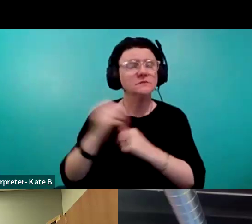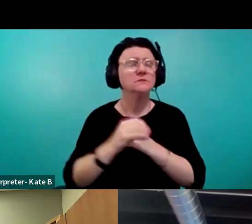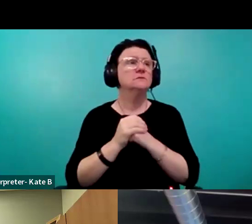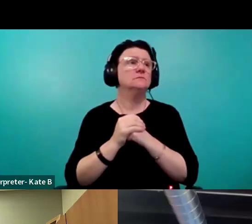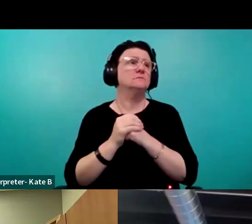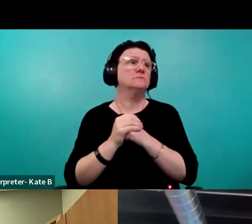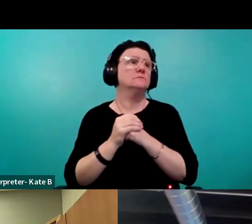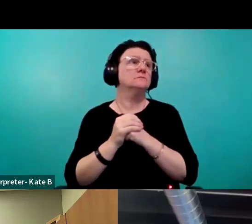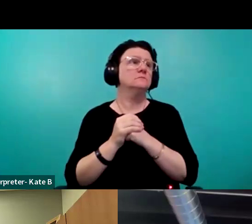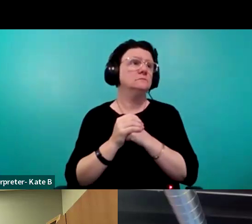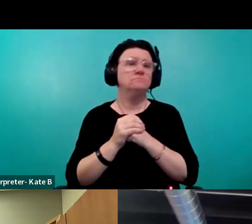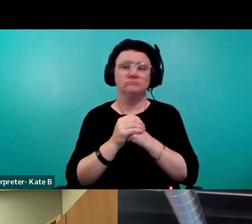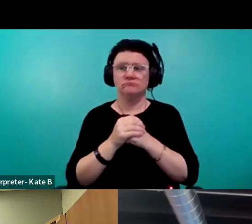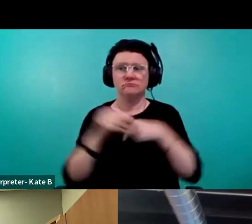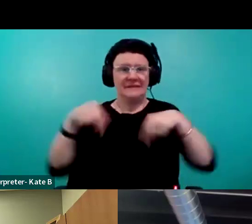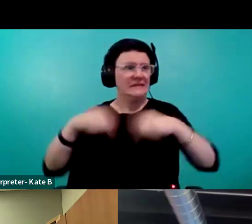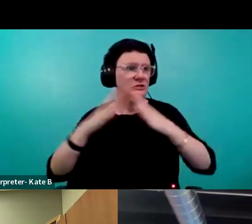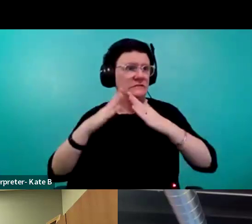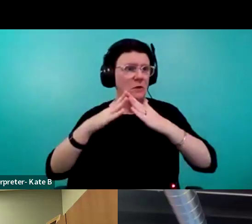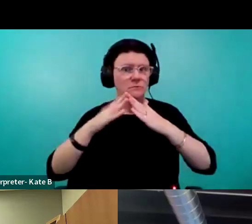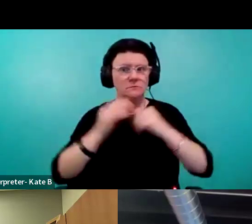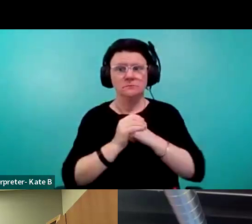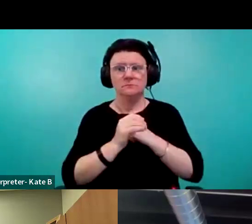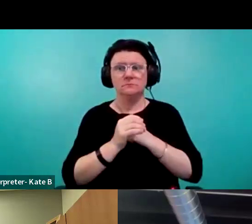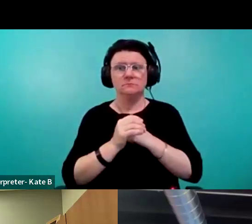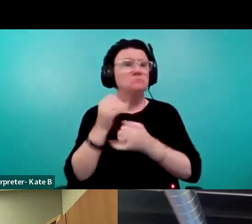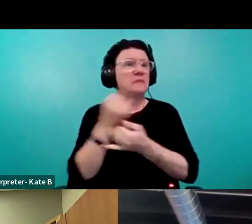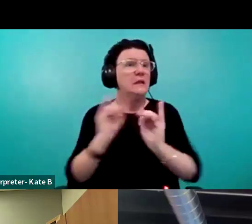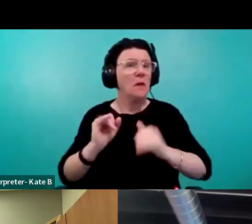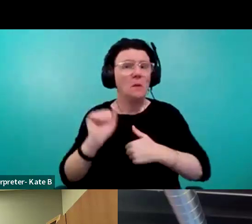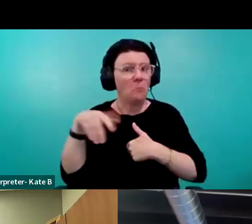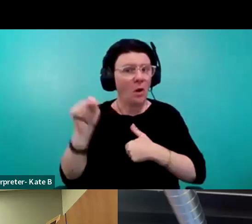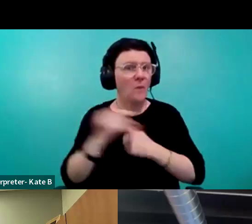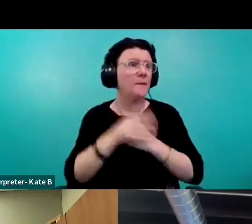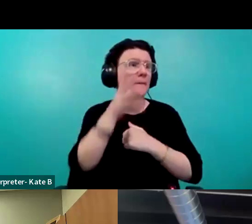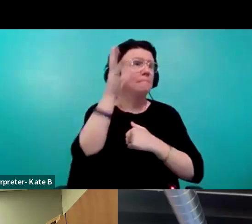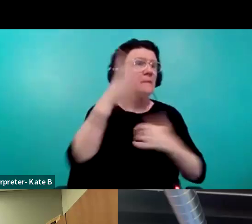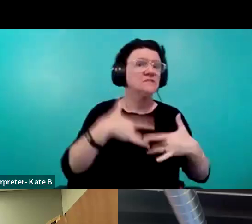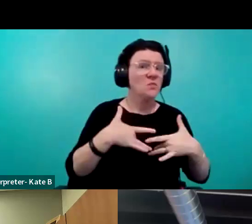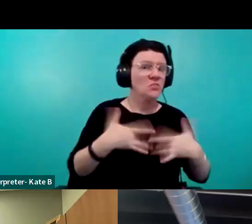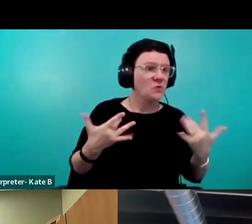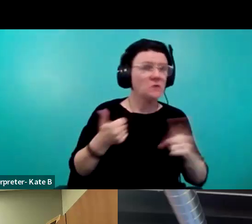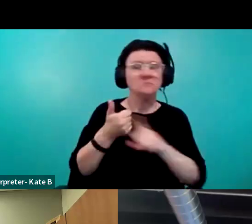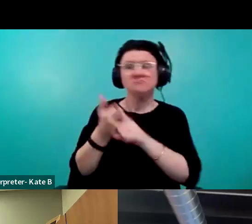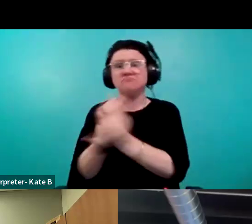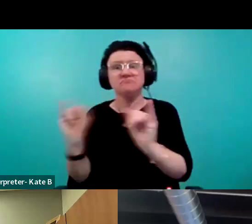the Diamond Vogel Company here in town. He has his own apartment. His parents are thrilled that he's on his